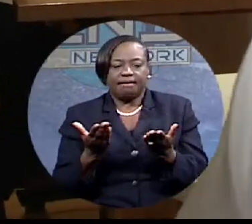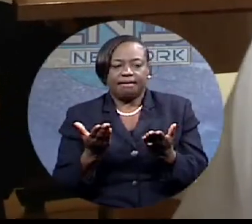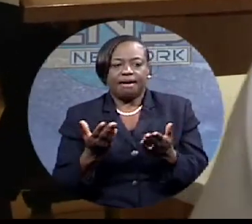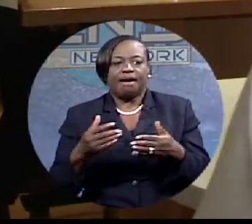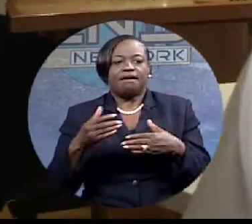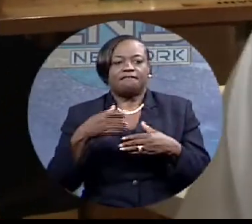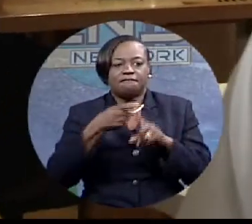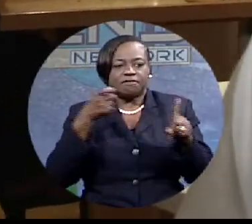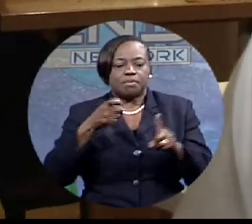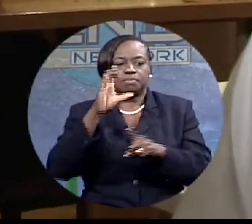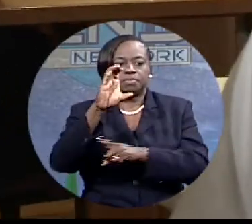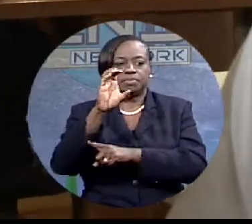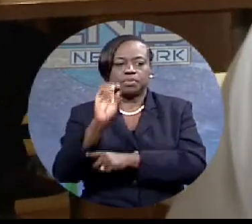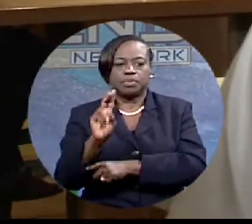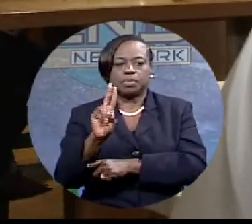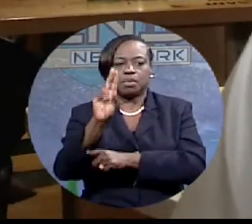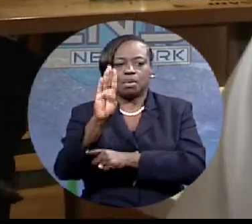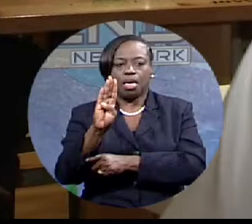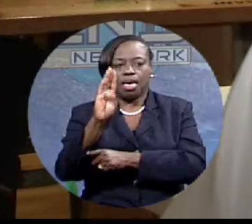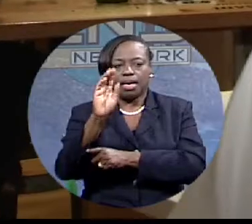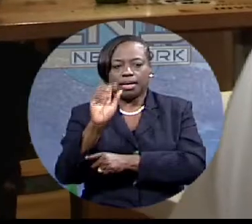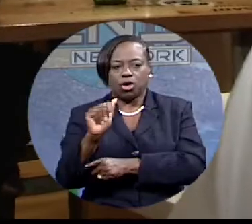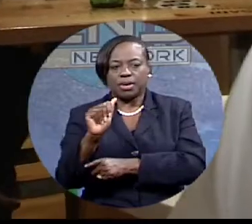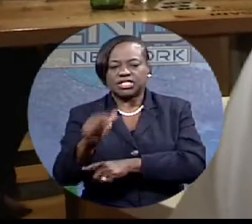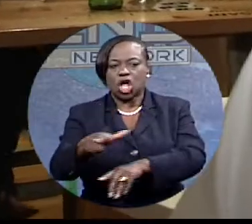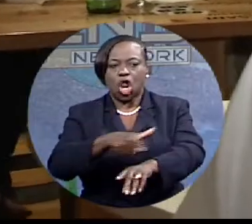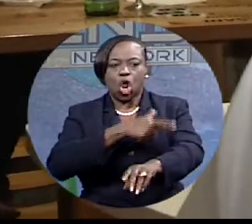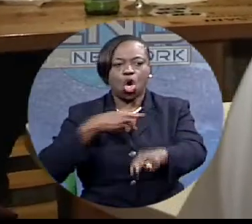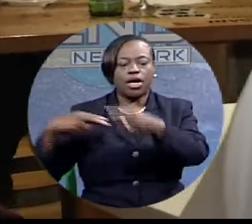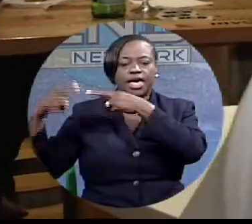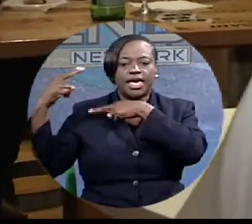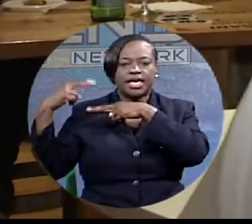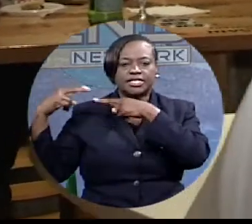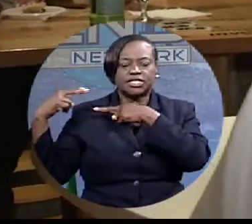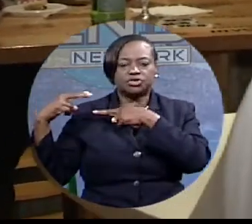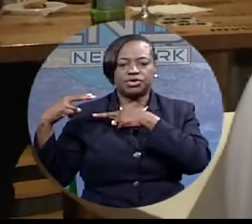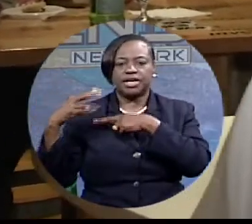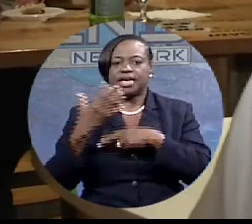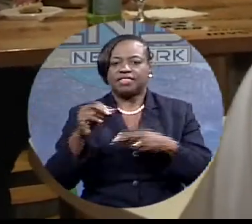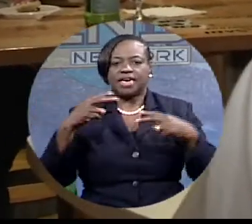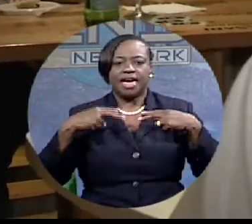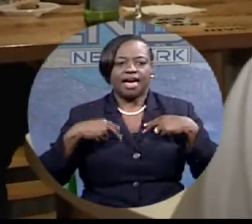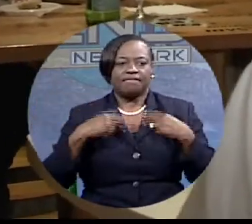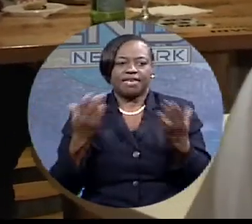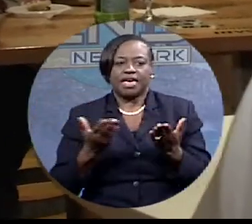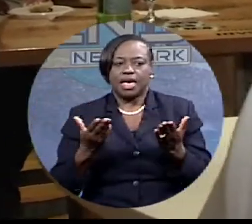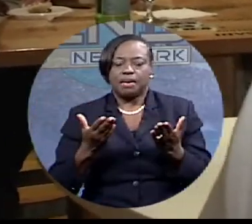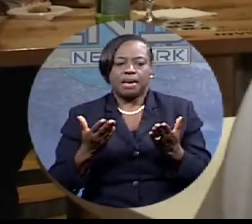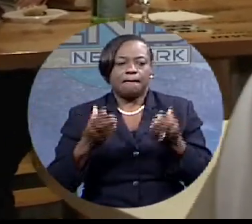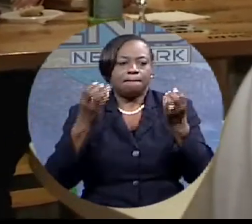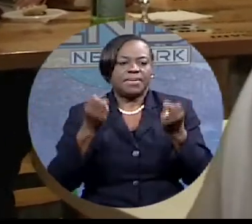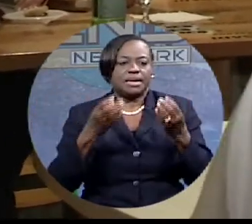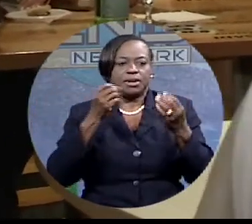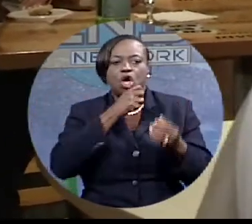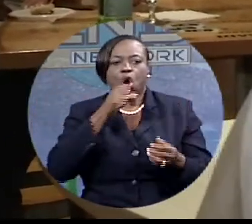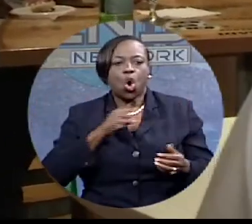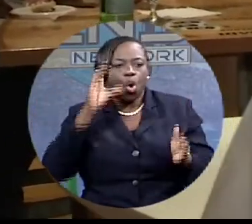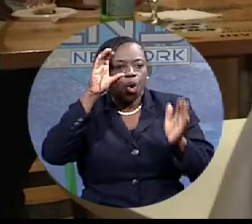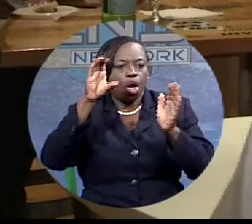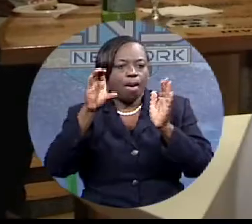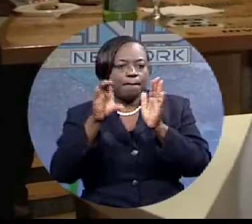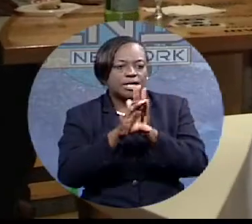long history that we've had here, and so we're going to have a lot of old photographs, newspaper articles, and just the relationship that